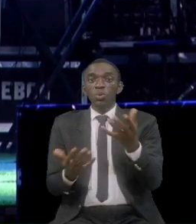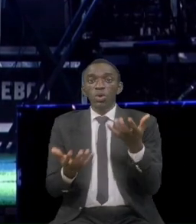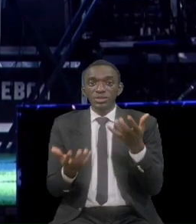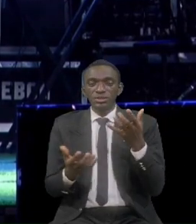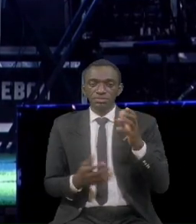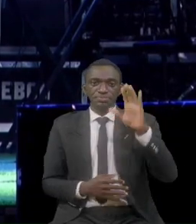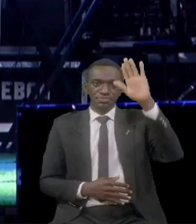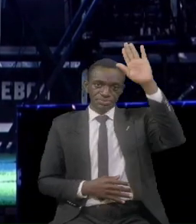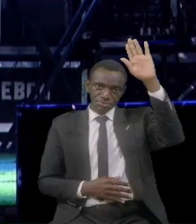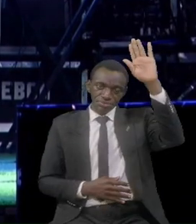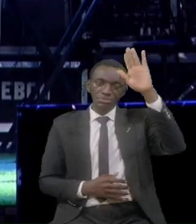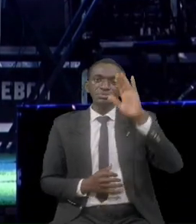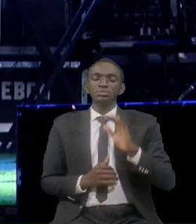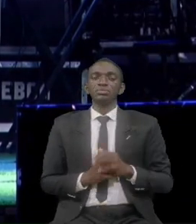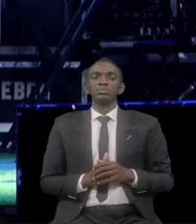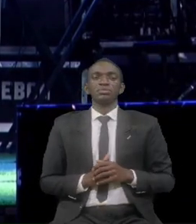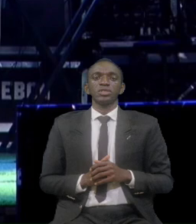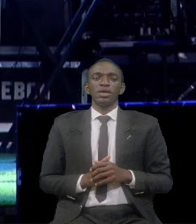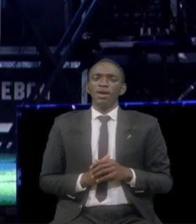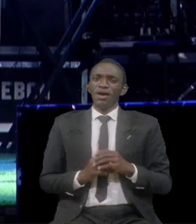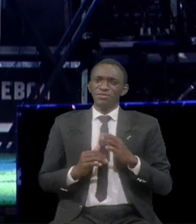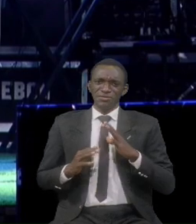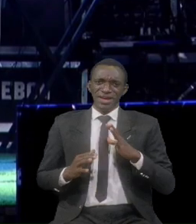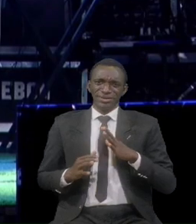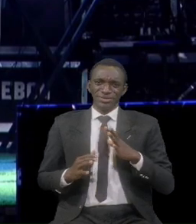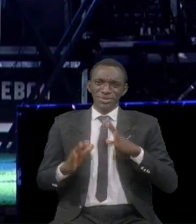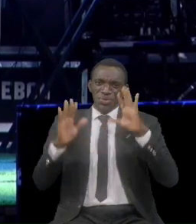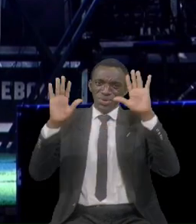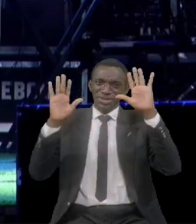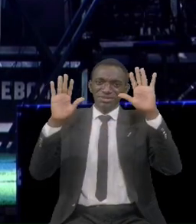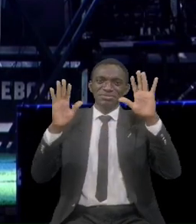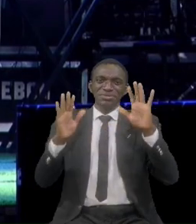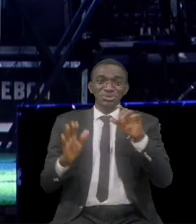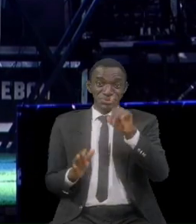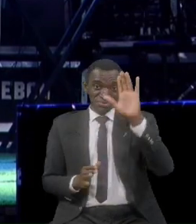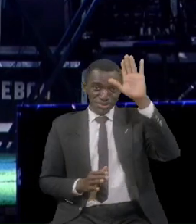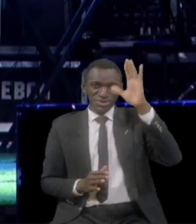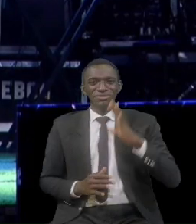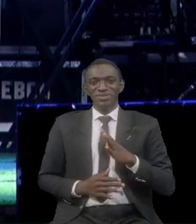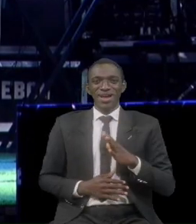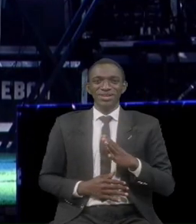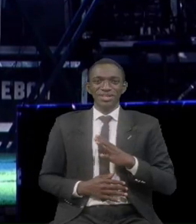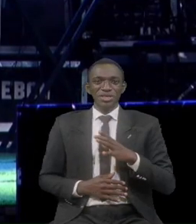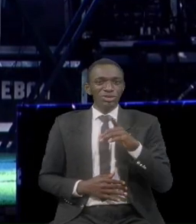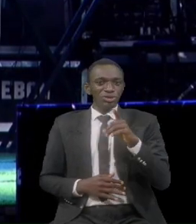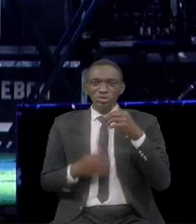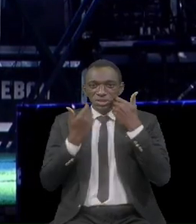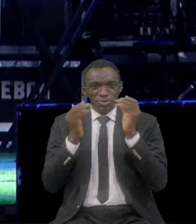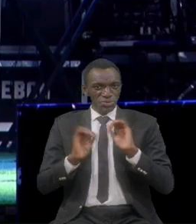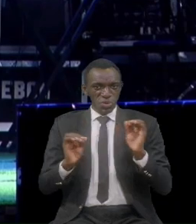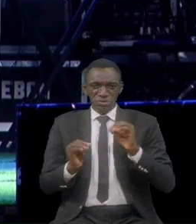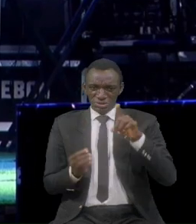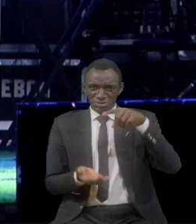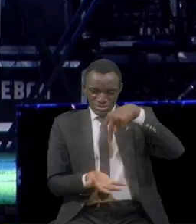ang kanakamot. Wonderful. As you're raising up your hand, please stand up. You